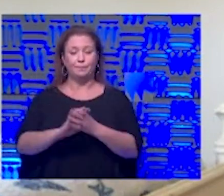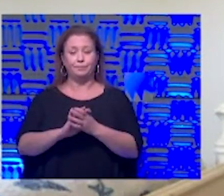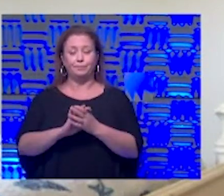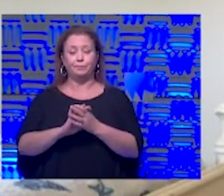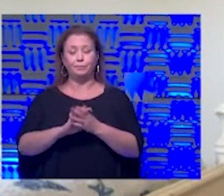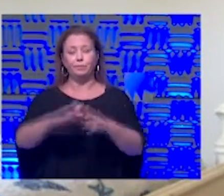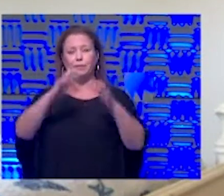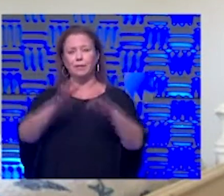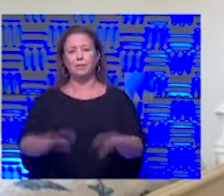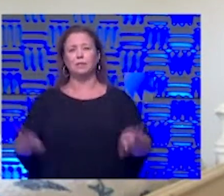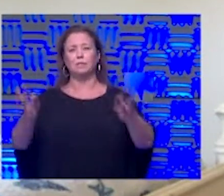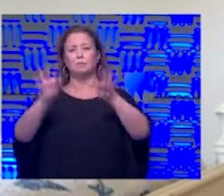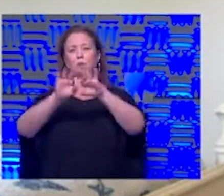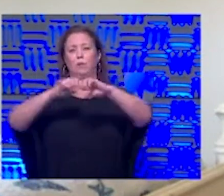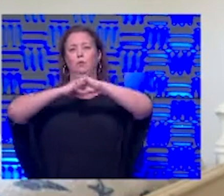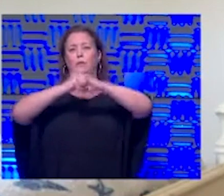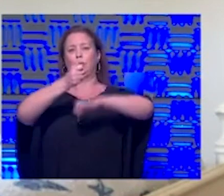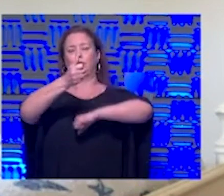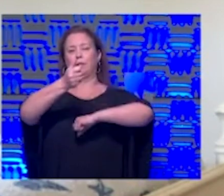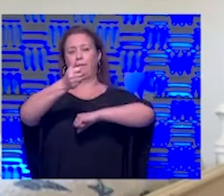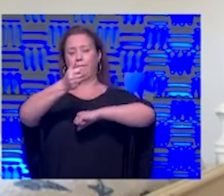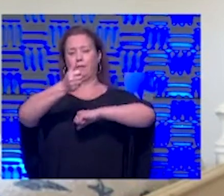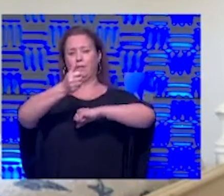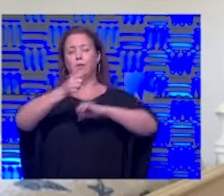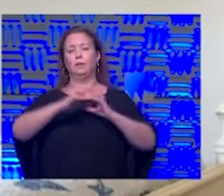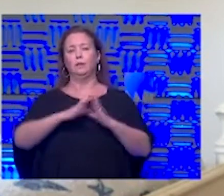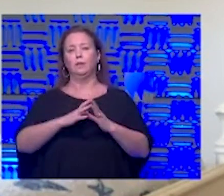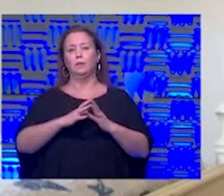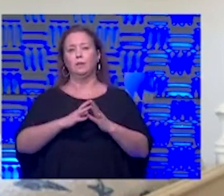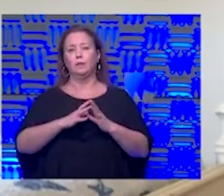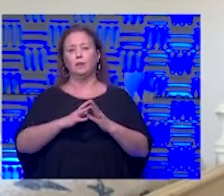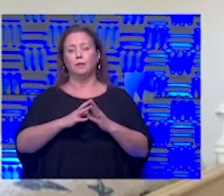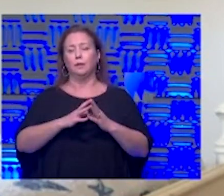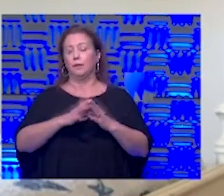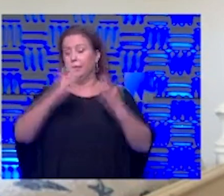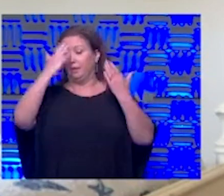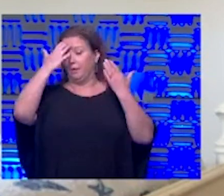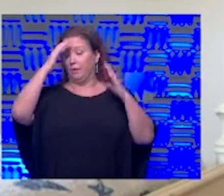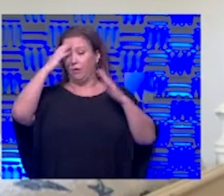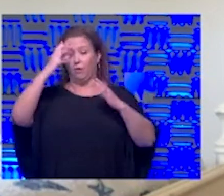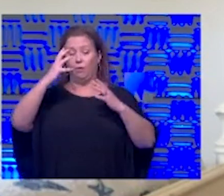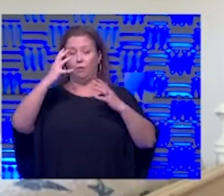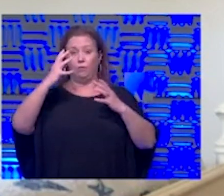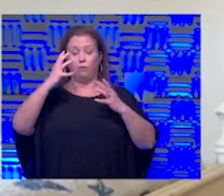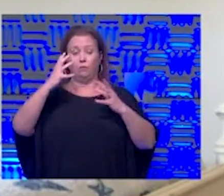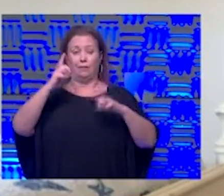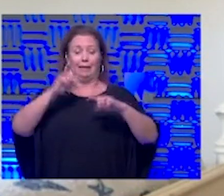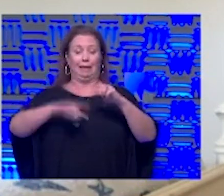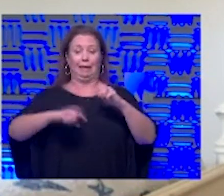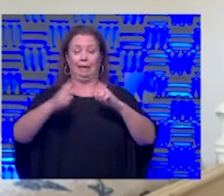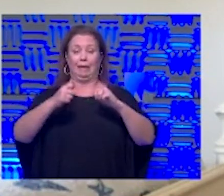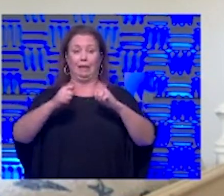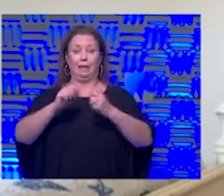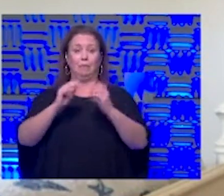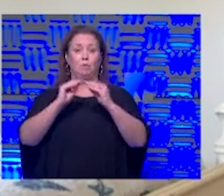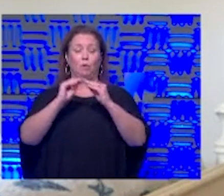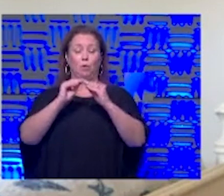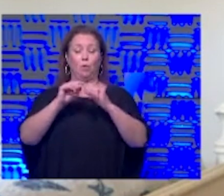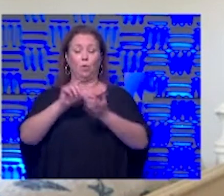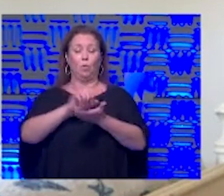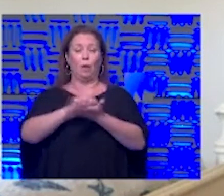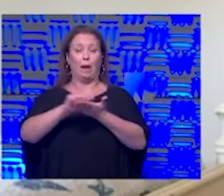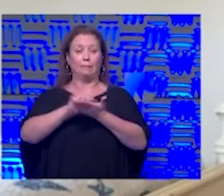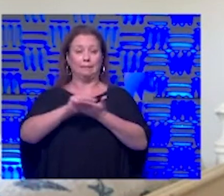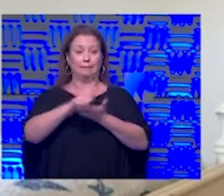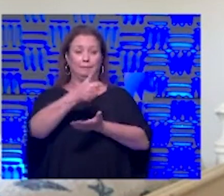I think it's important that protect yourself as much as possible. You don't know, maybe it'll be out, maybe they can't get any more wipes or spray. Do